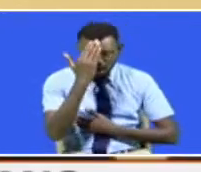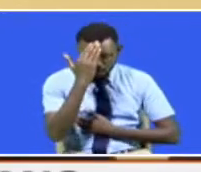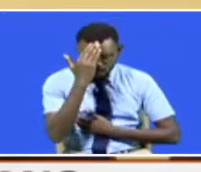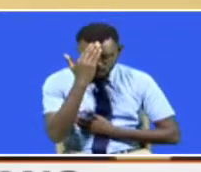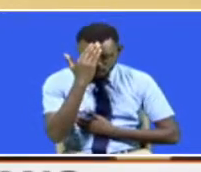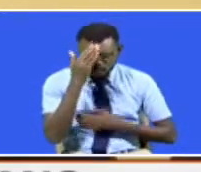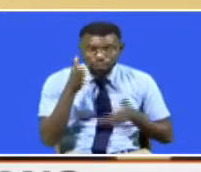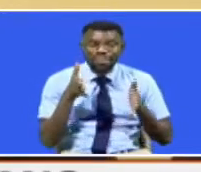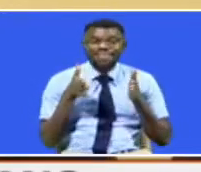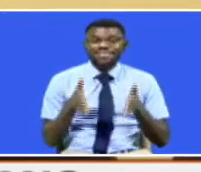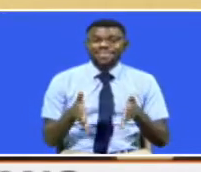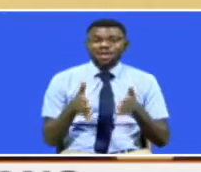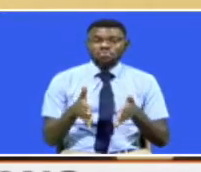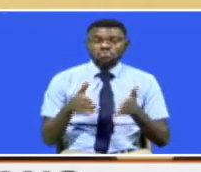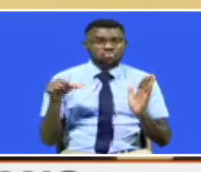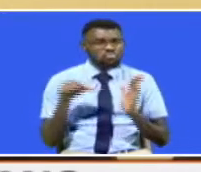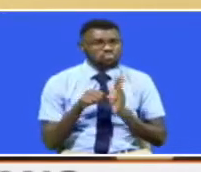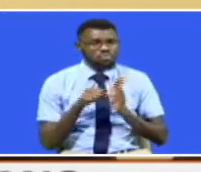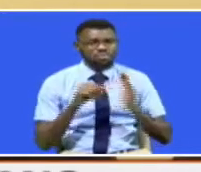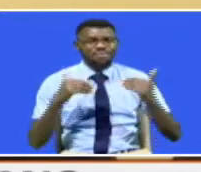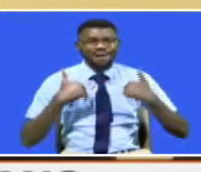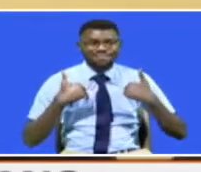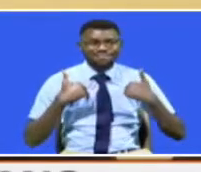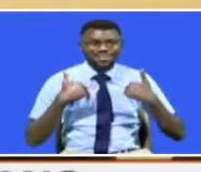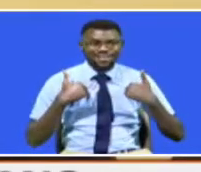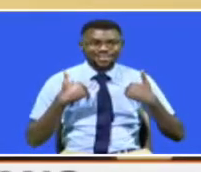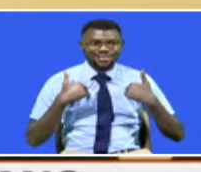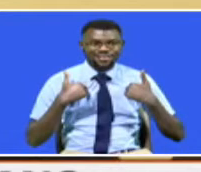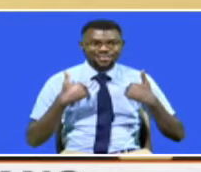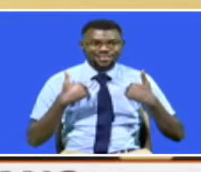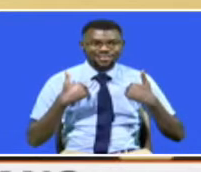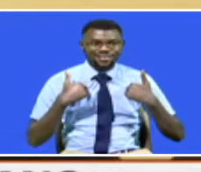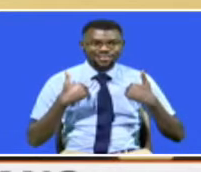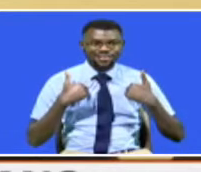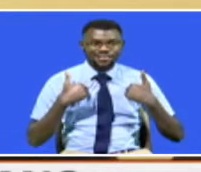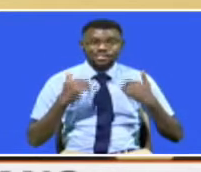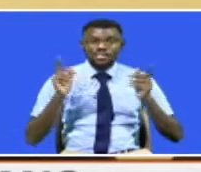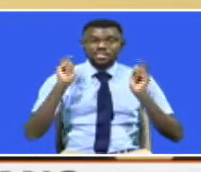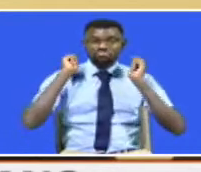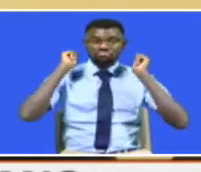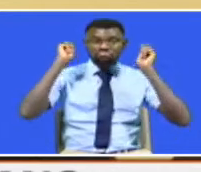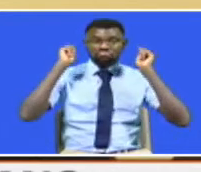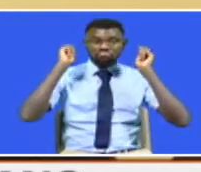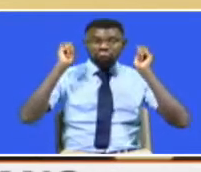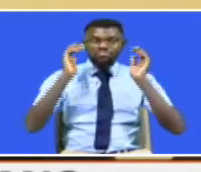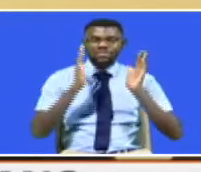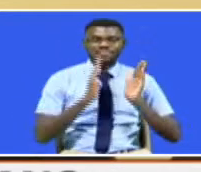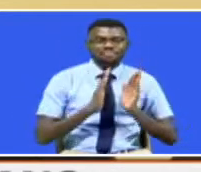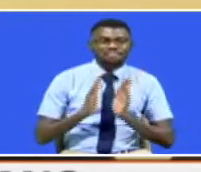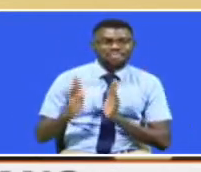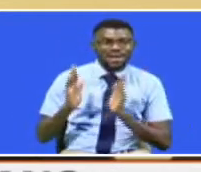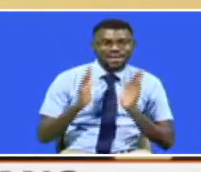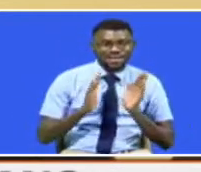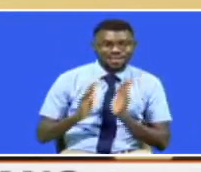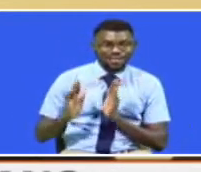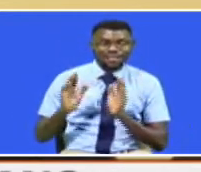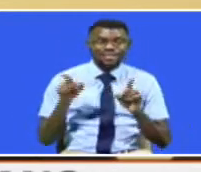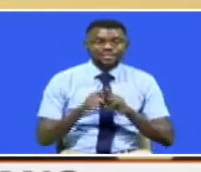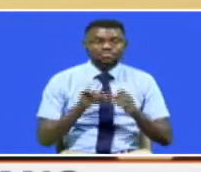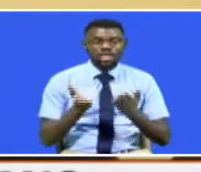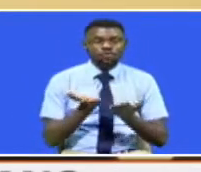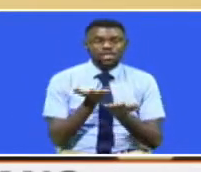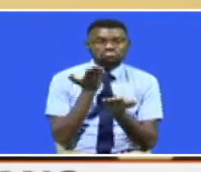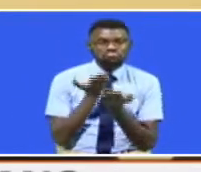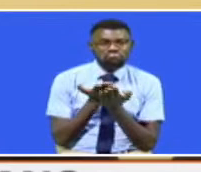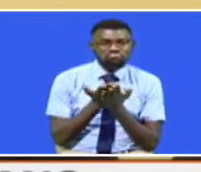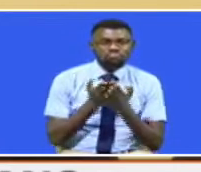address the current crisis that has led to intended demonstrations, and we extend our heartfelt appeal